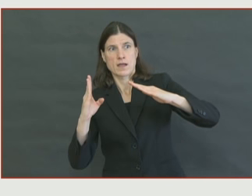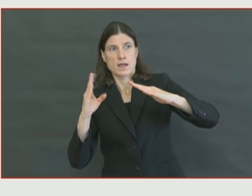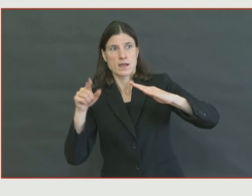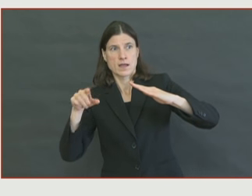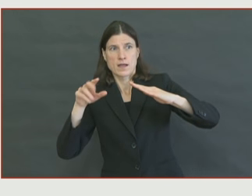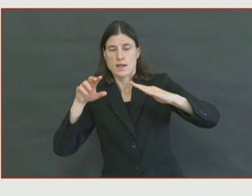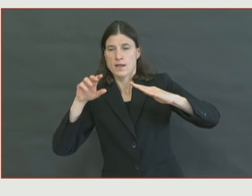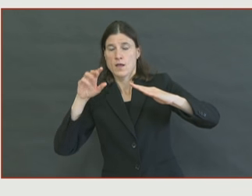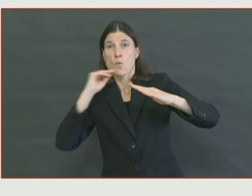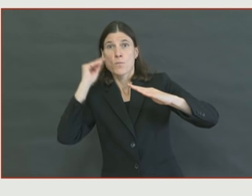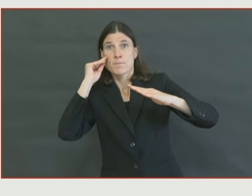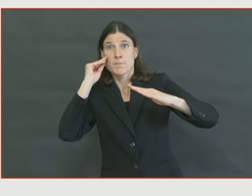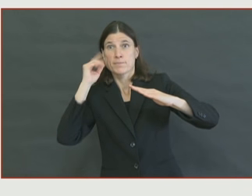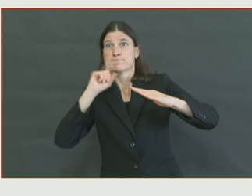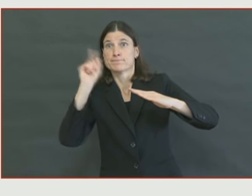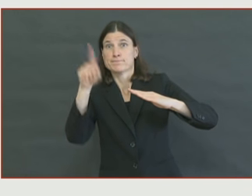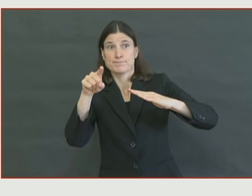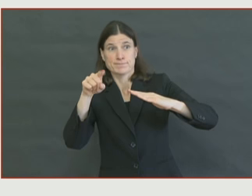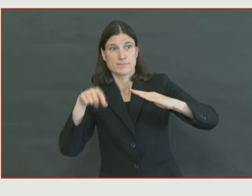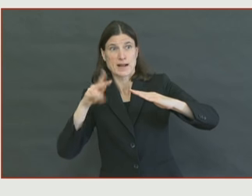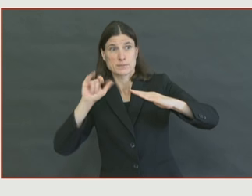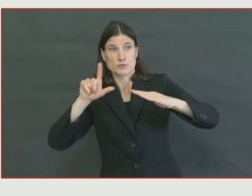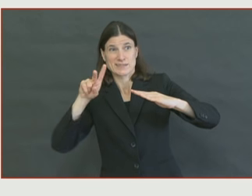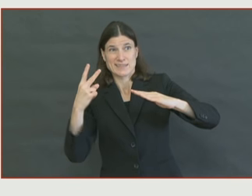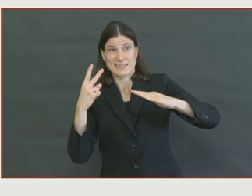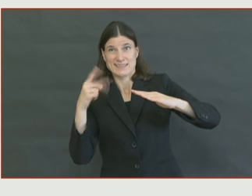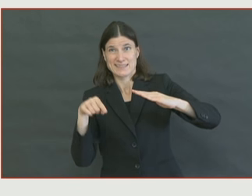flatten and be a bit more linear.